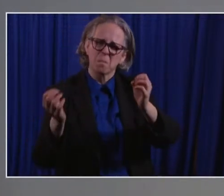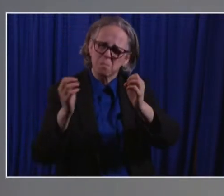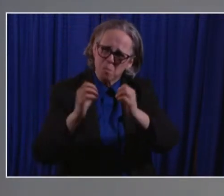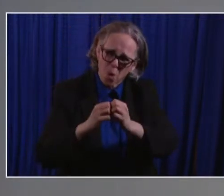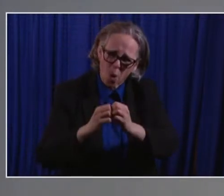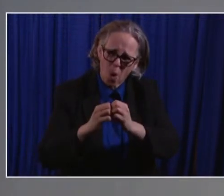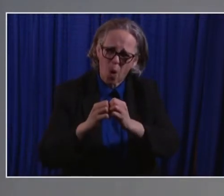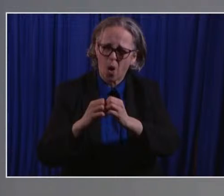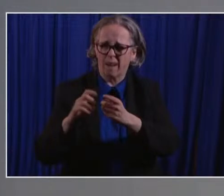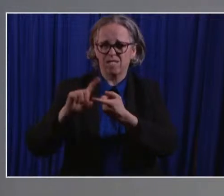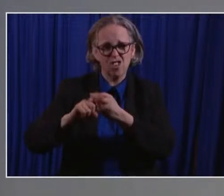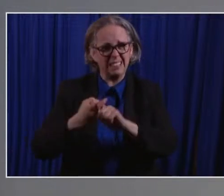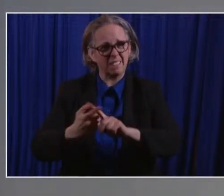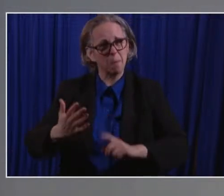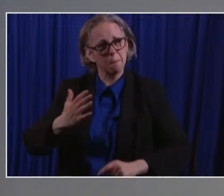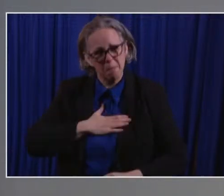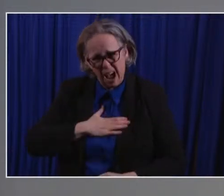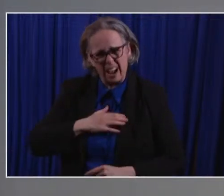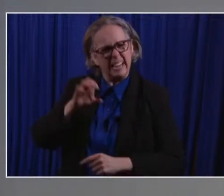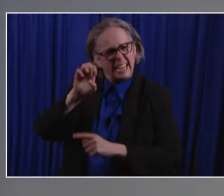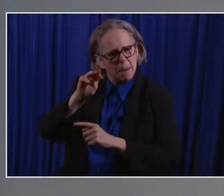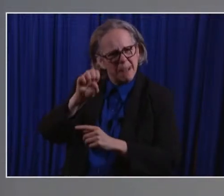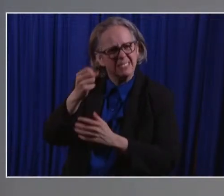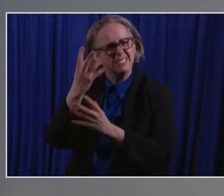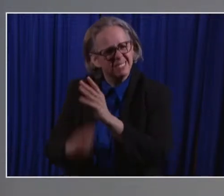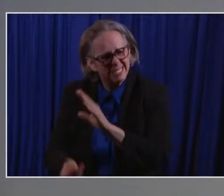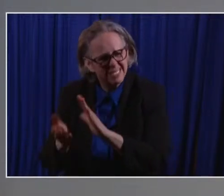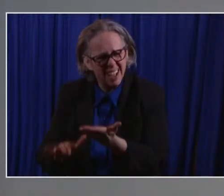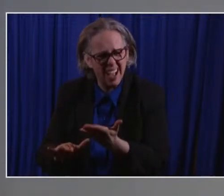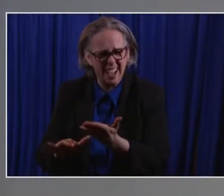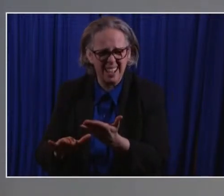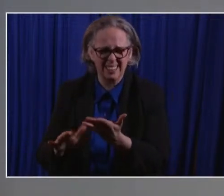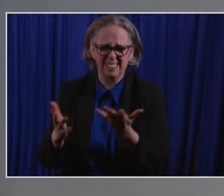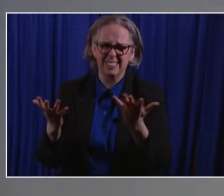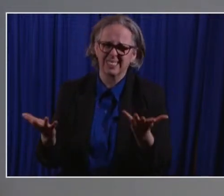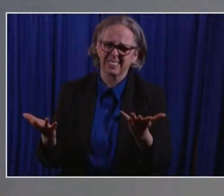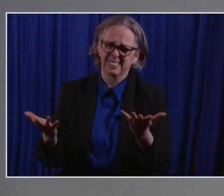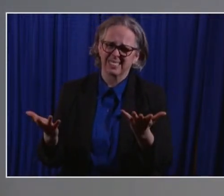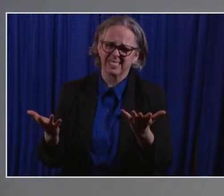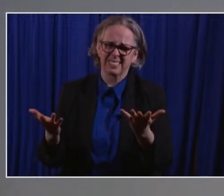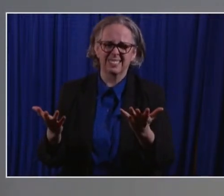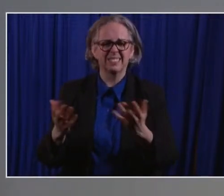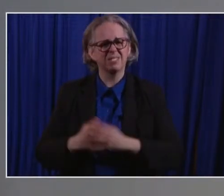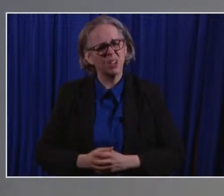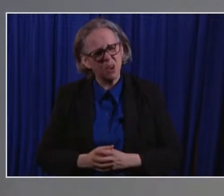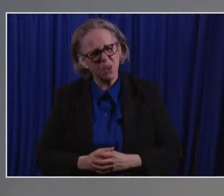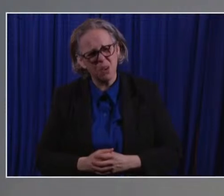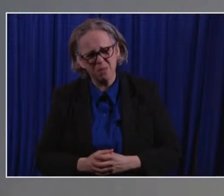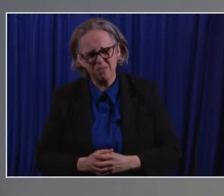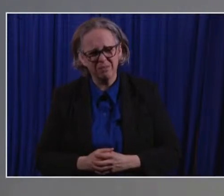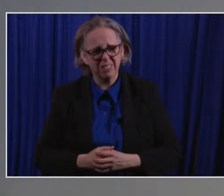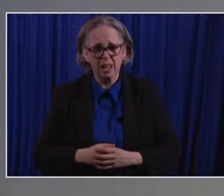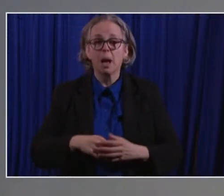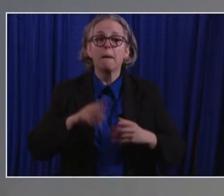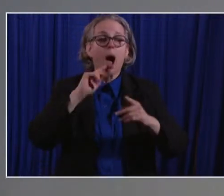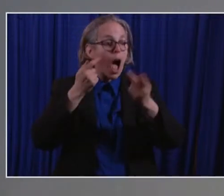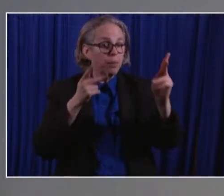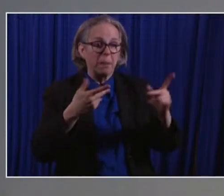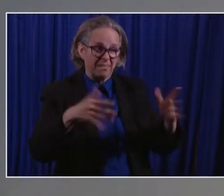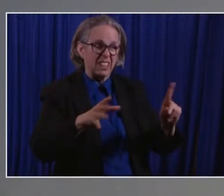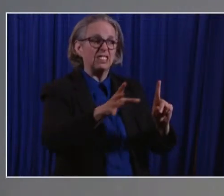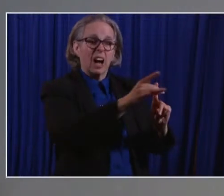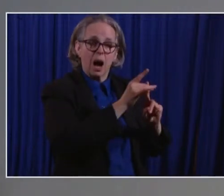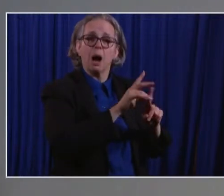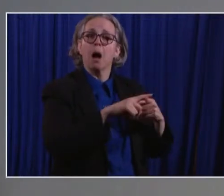it's tragic. My friends who have recovered are still having some long-term effects, chronic